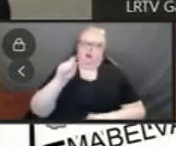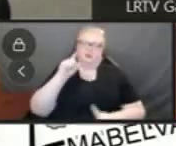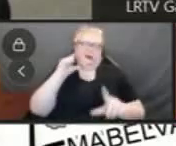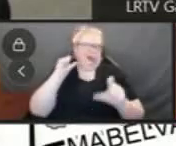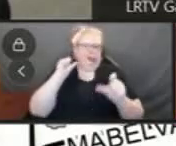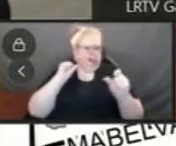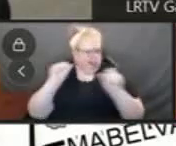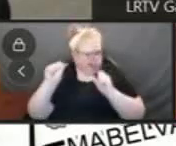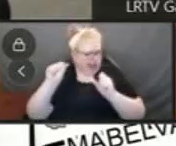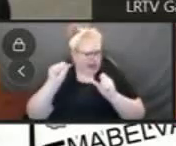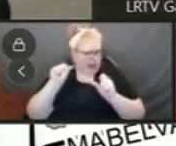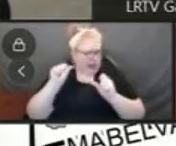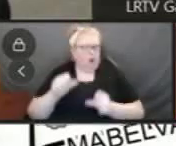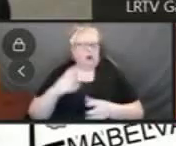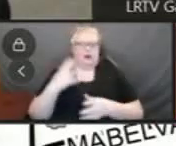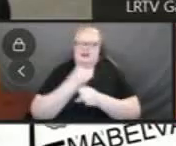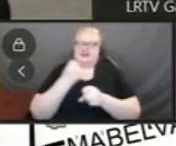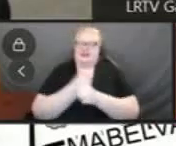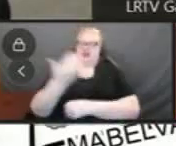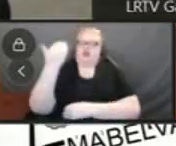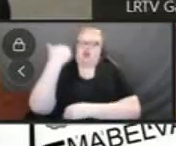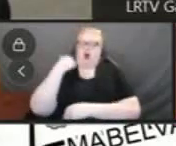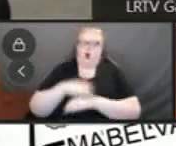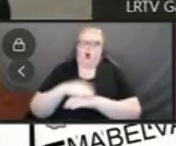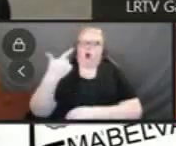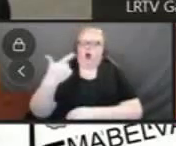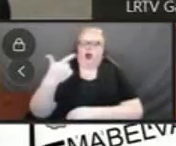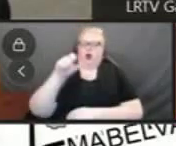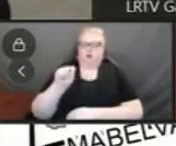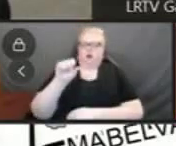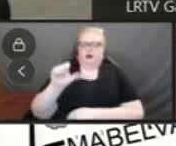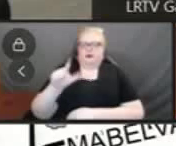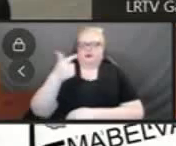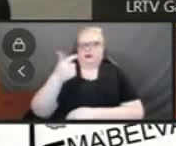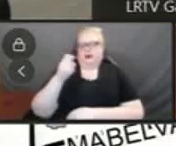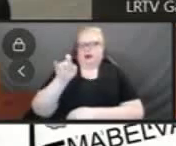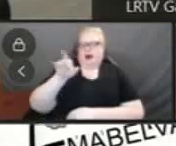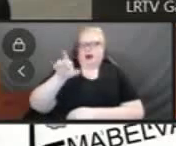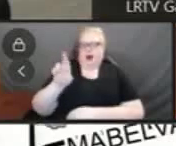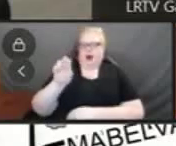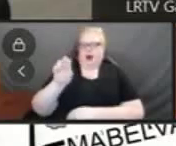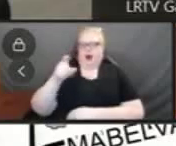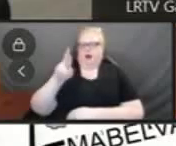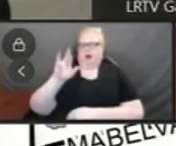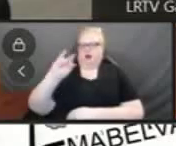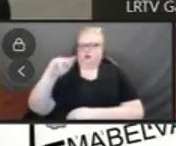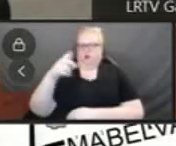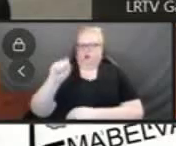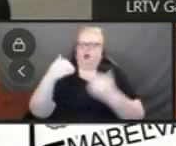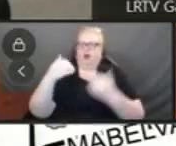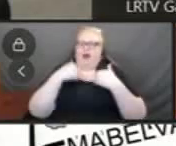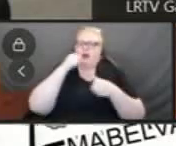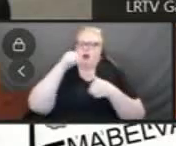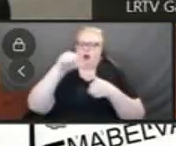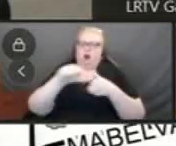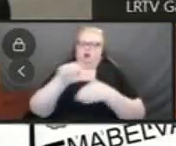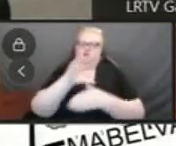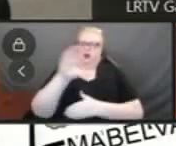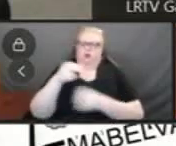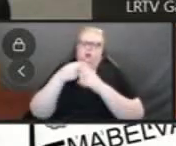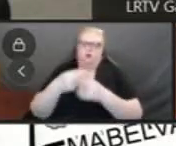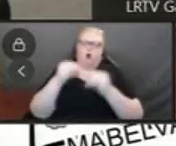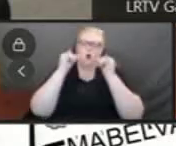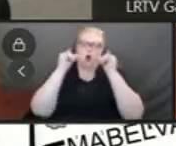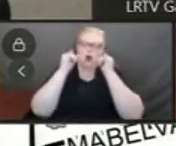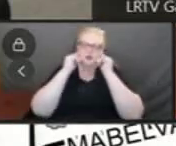of people's time, over on Gower Springs Road, there was a concrete company called Razorback Concrete. And it was right straight